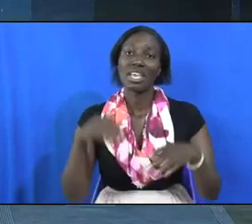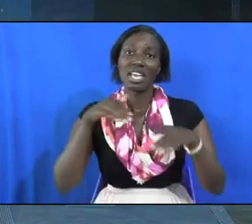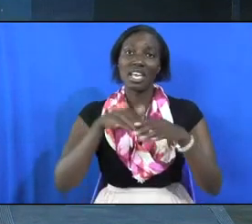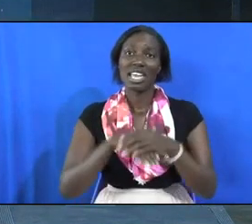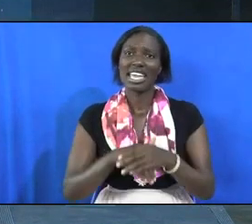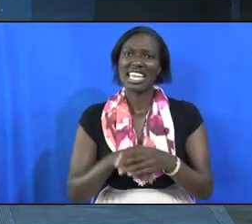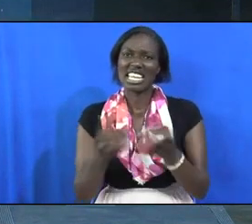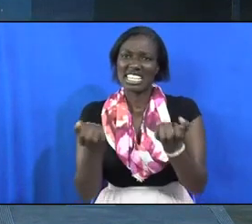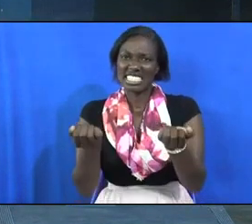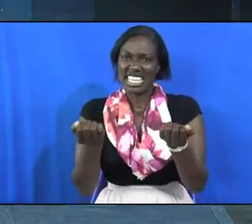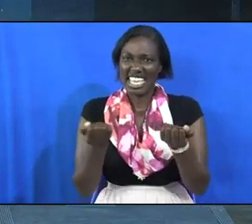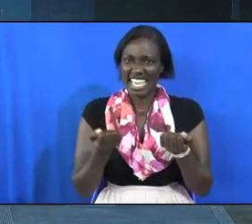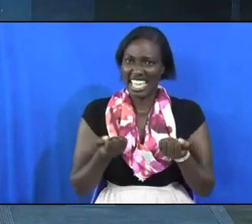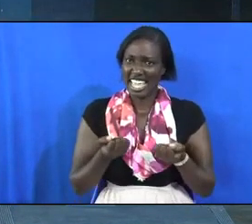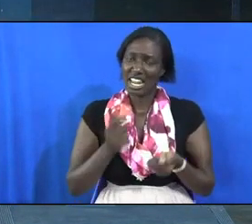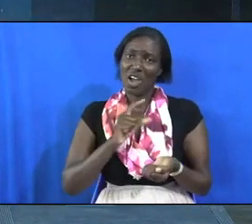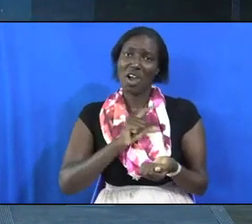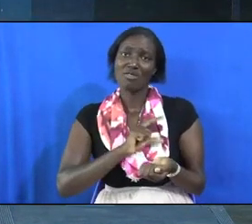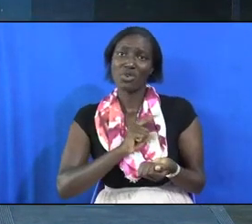In need of